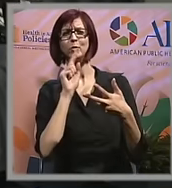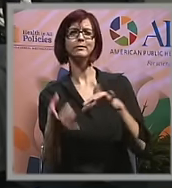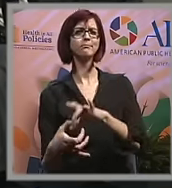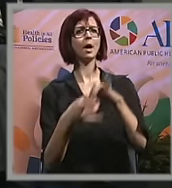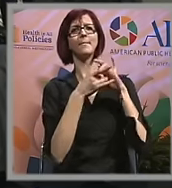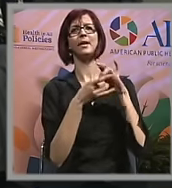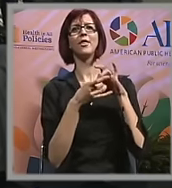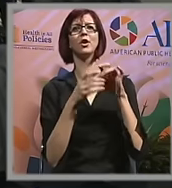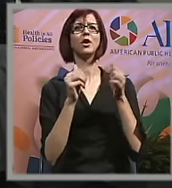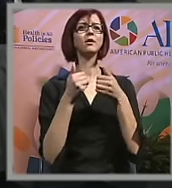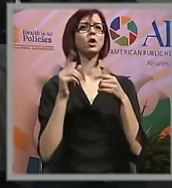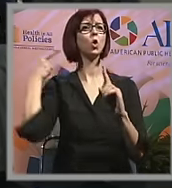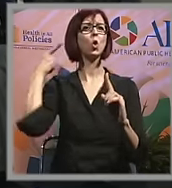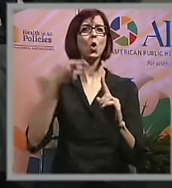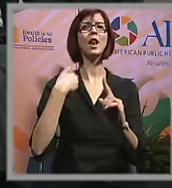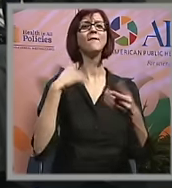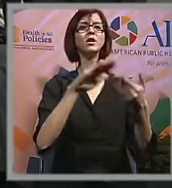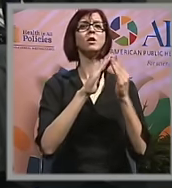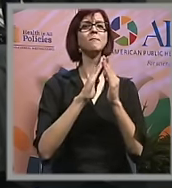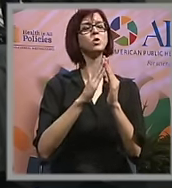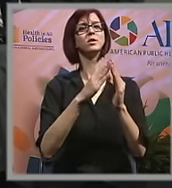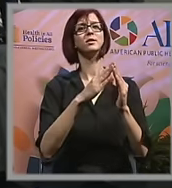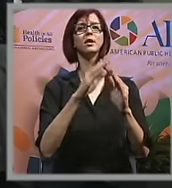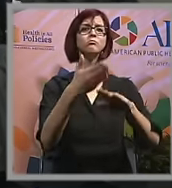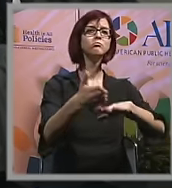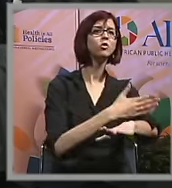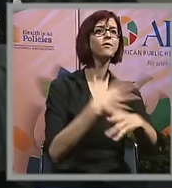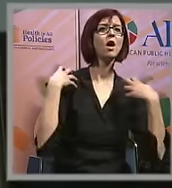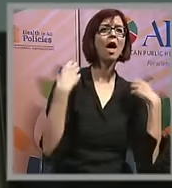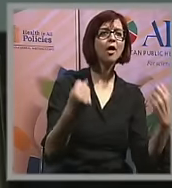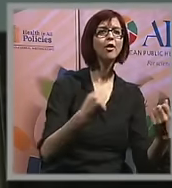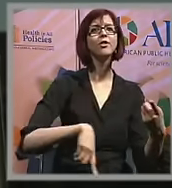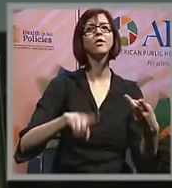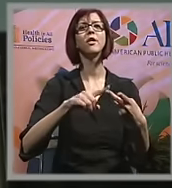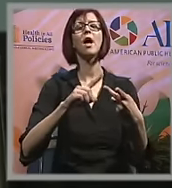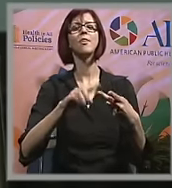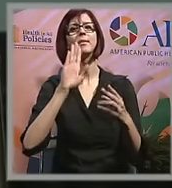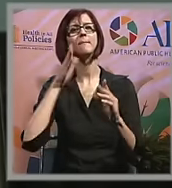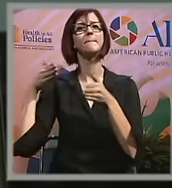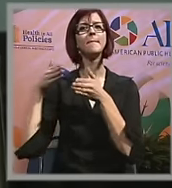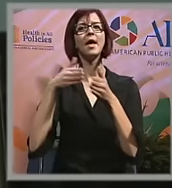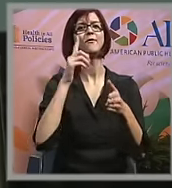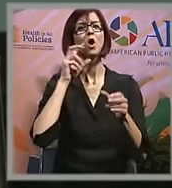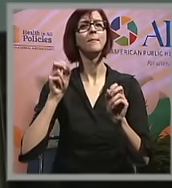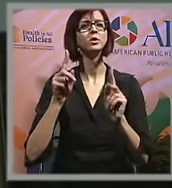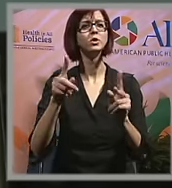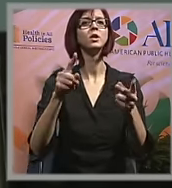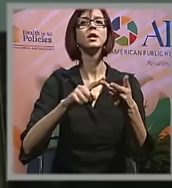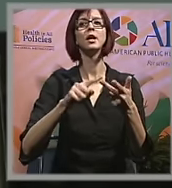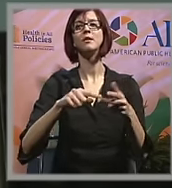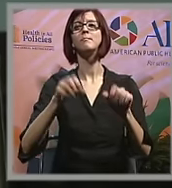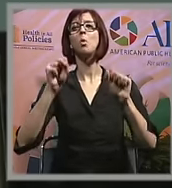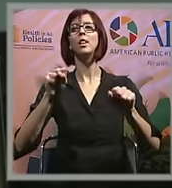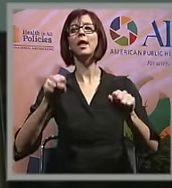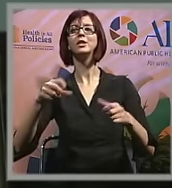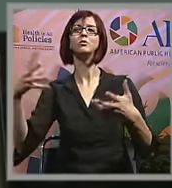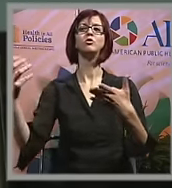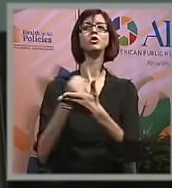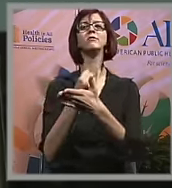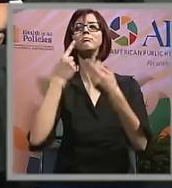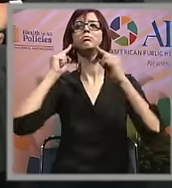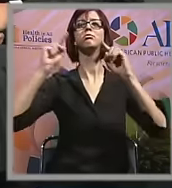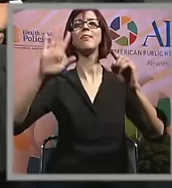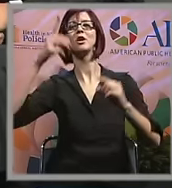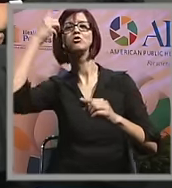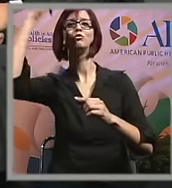having communities that are healthier, that are on a path to opportunity, and more likely to achieve their dreams. Absolutely. Well,